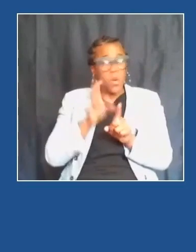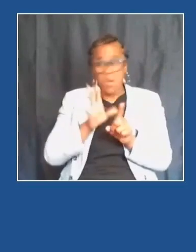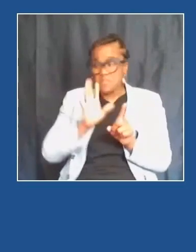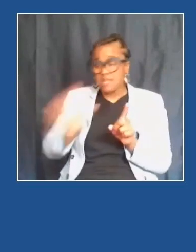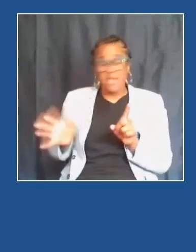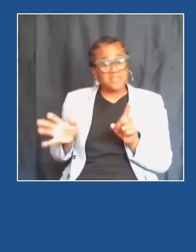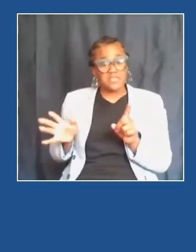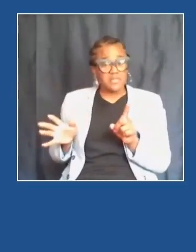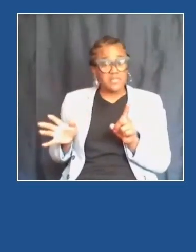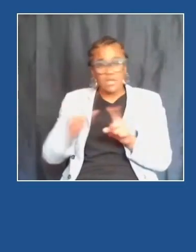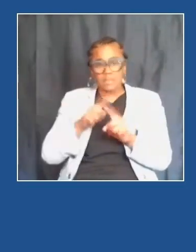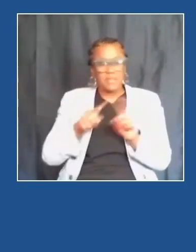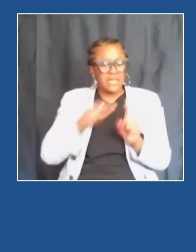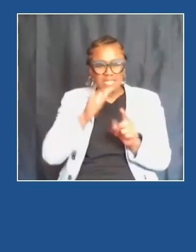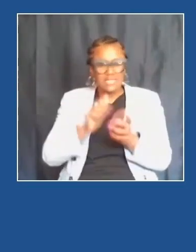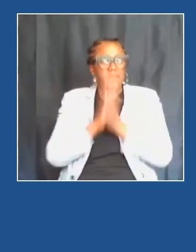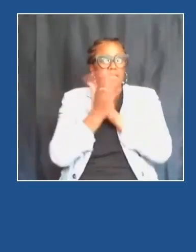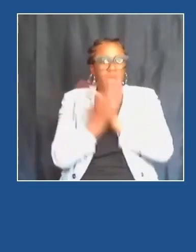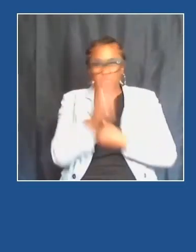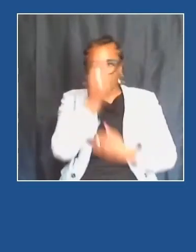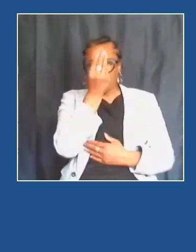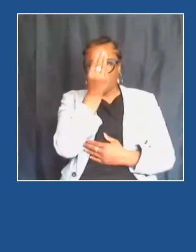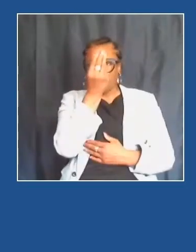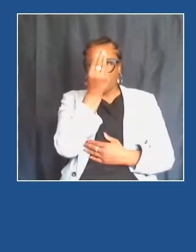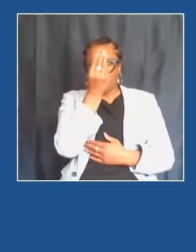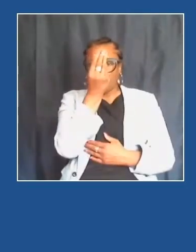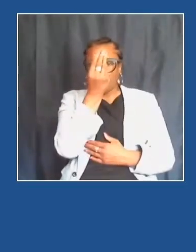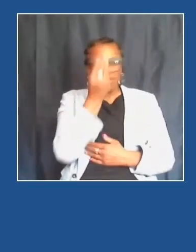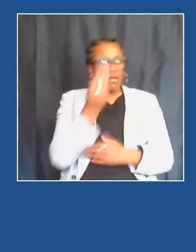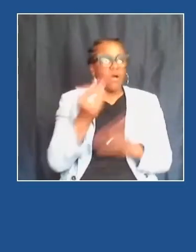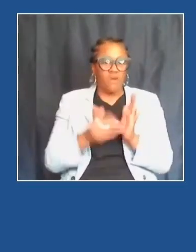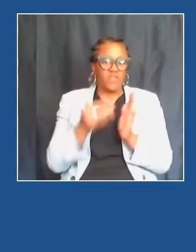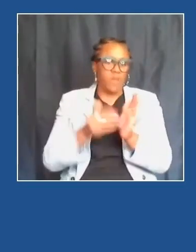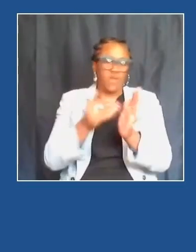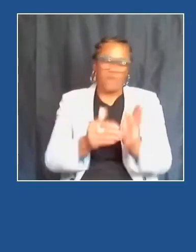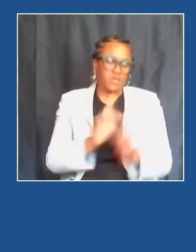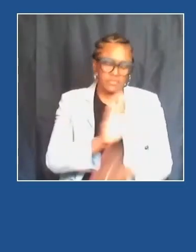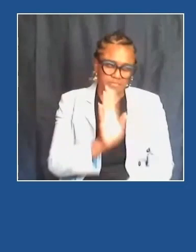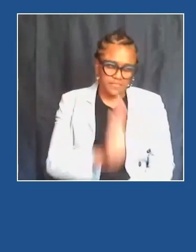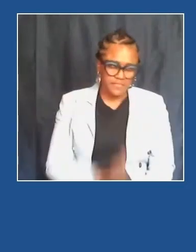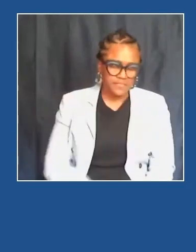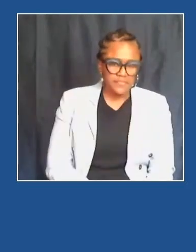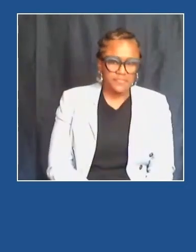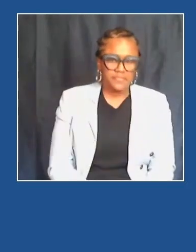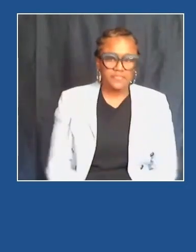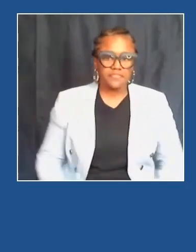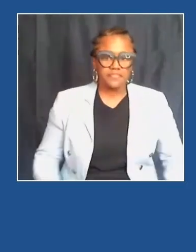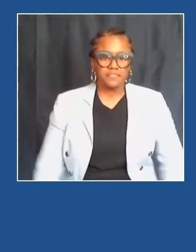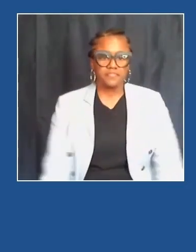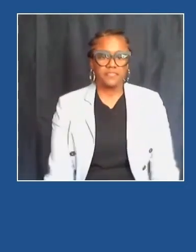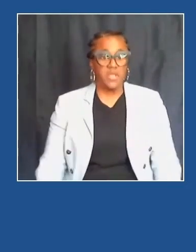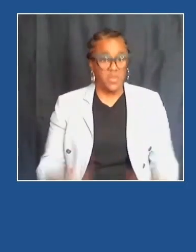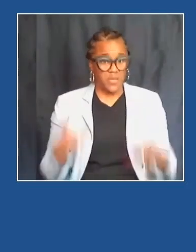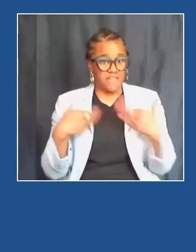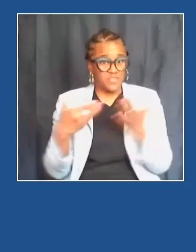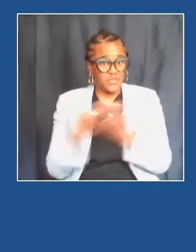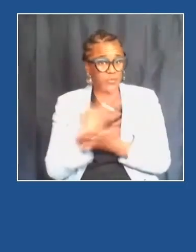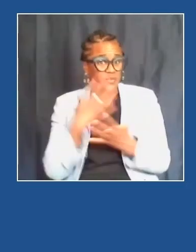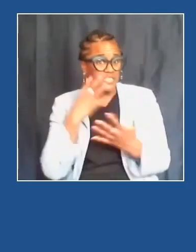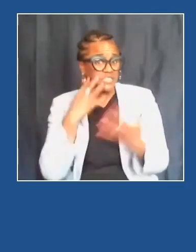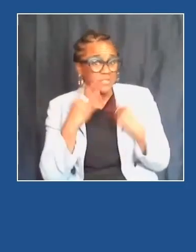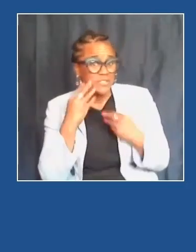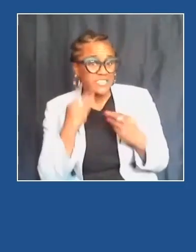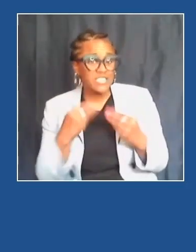behind, but it doesn't become the focus of our attention over and over and over again, because we have new experiences and